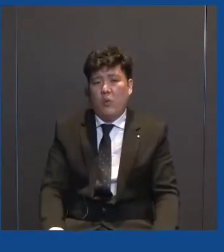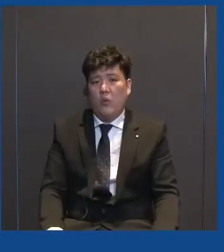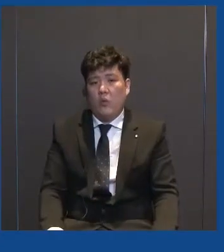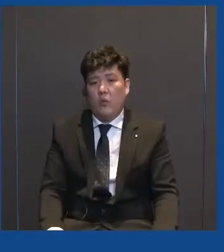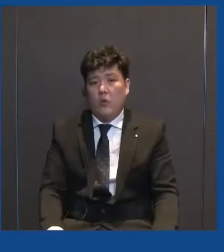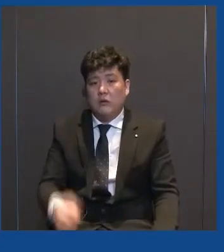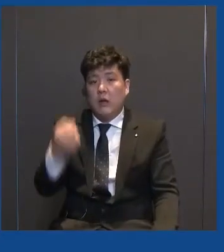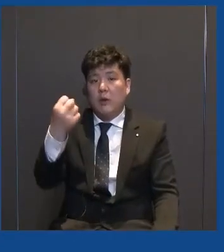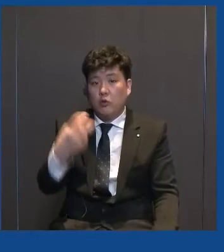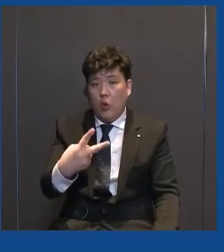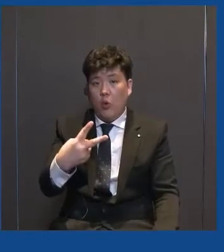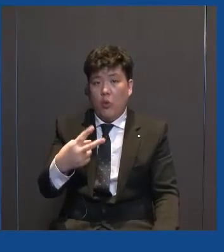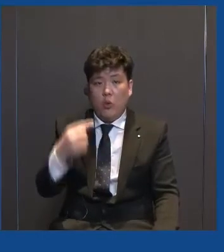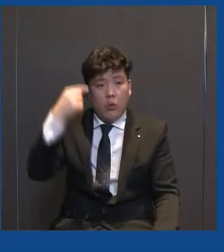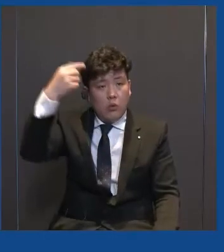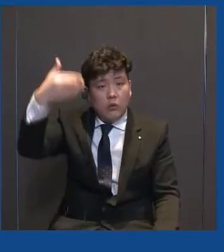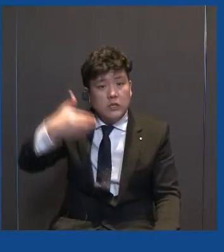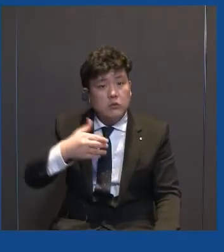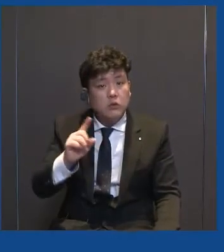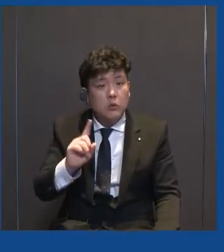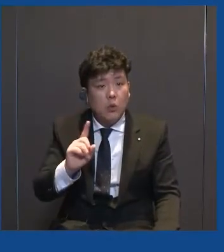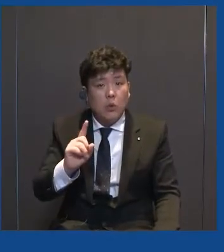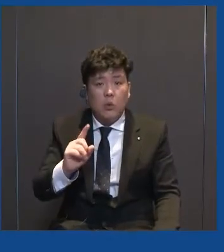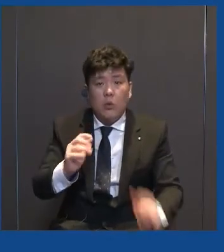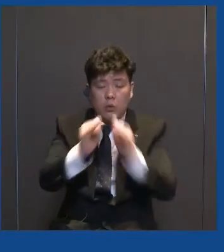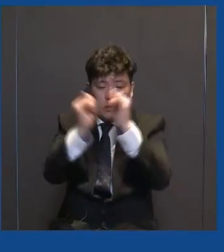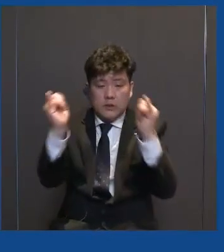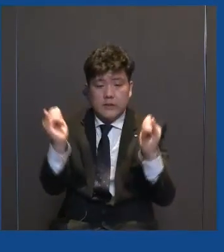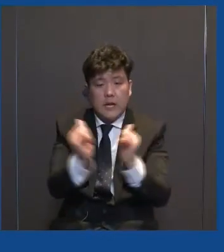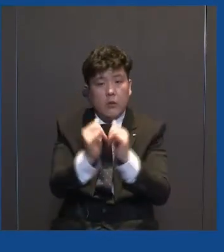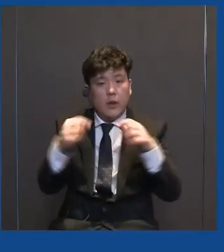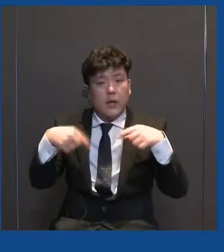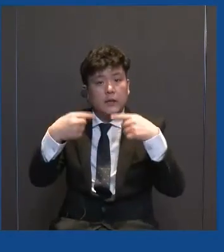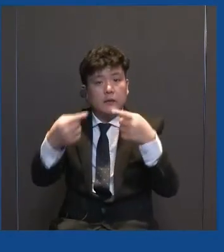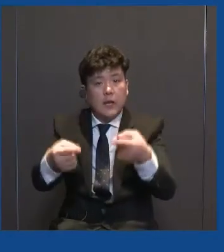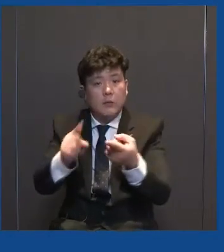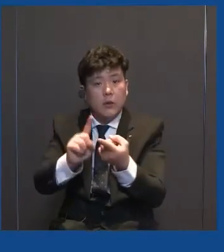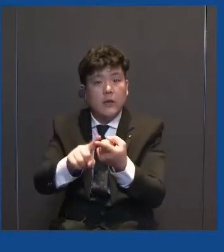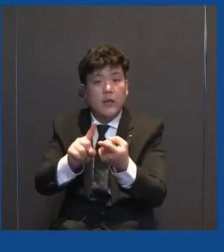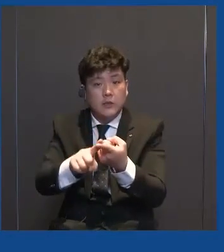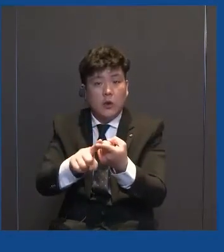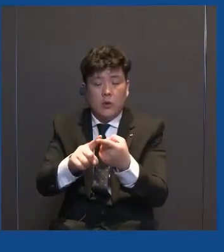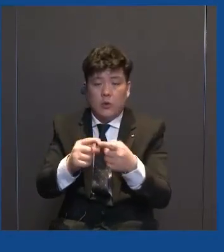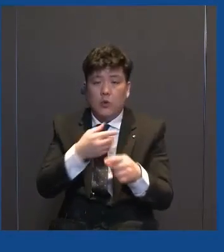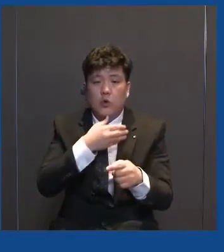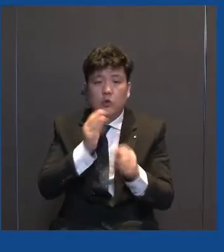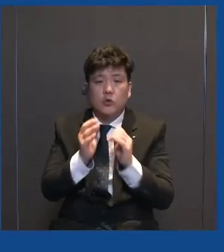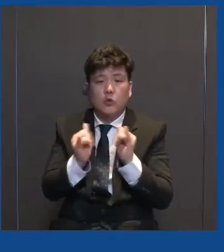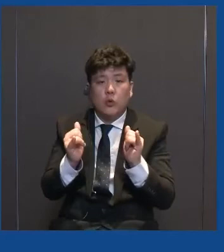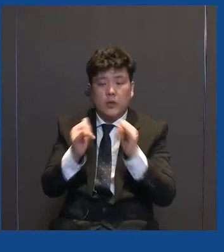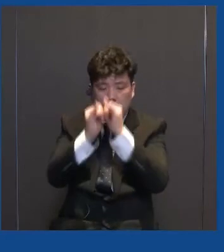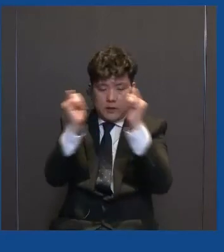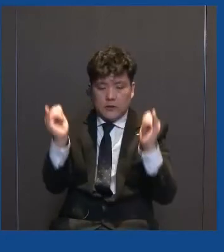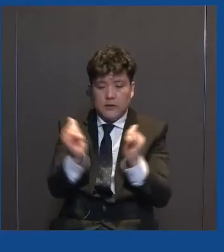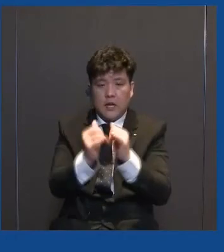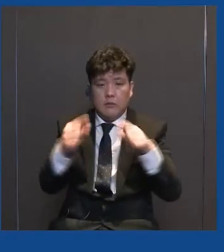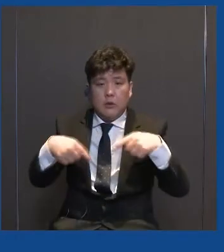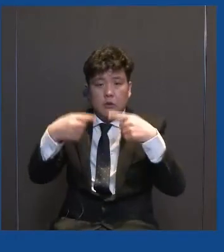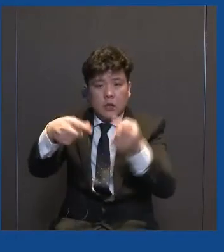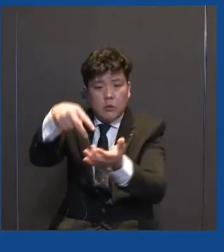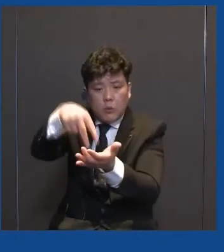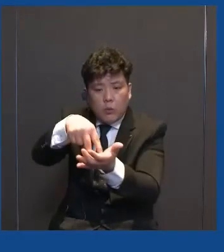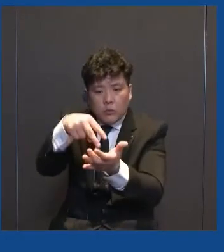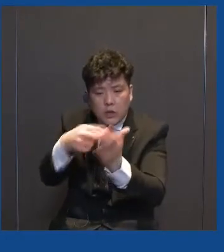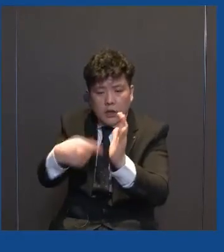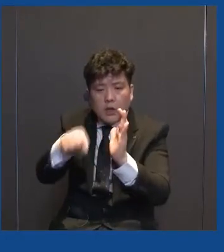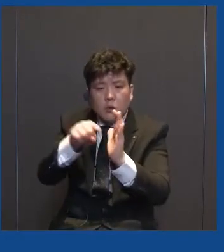social participation and methods for that. And in Denmark, as I mentioned, we had the Red Cross who